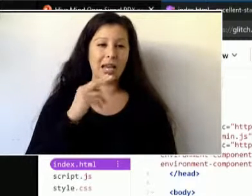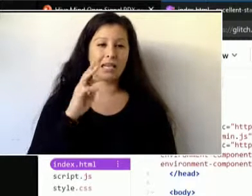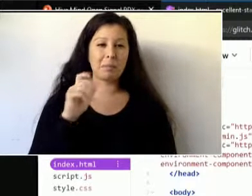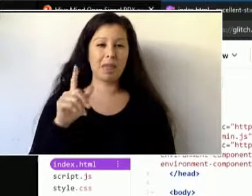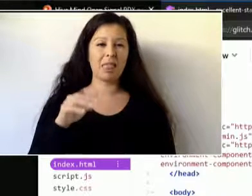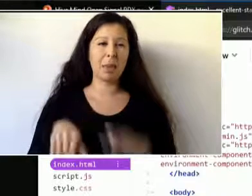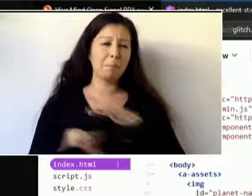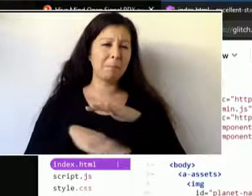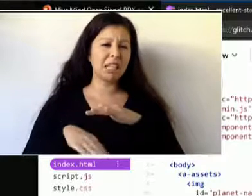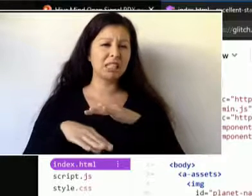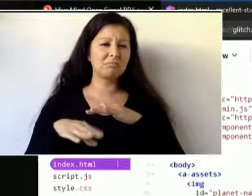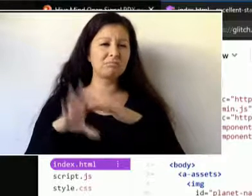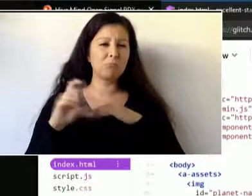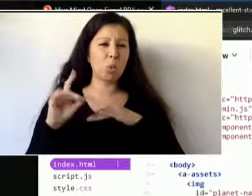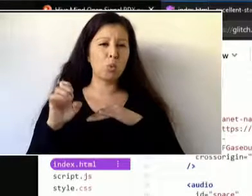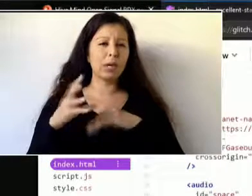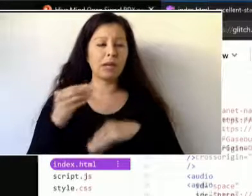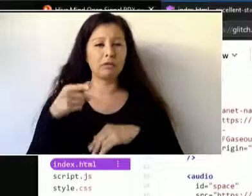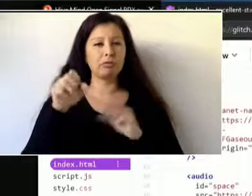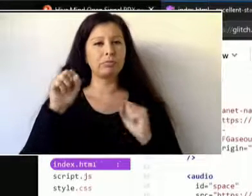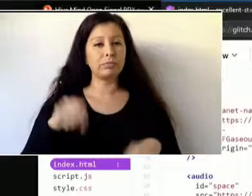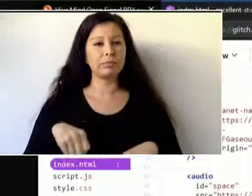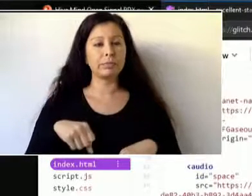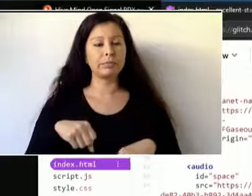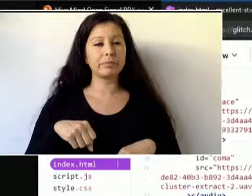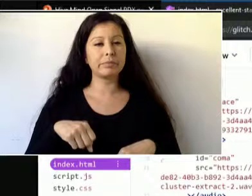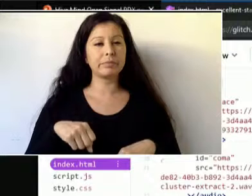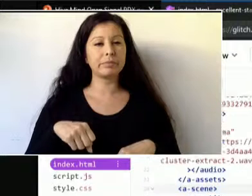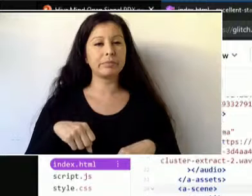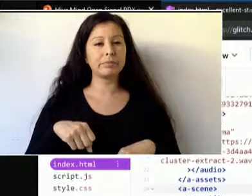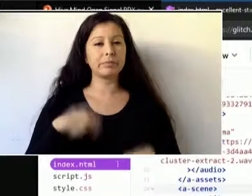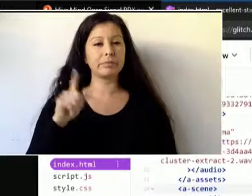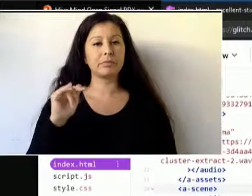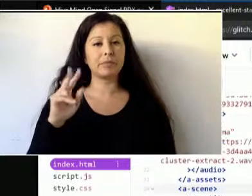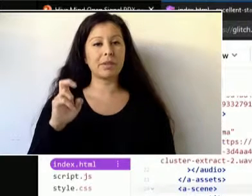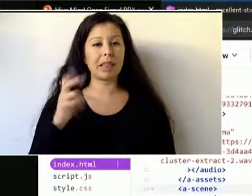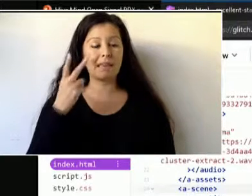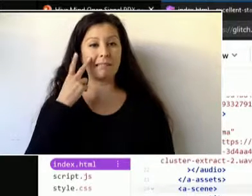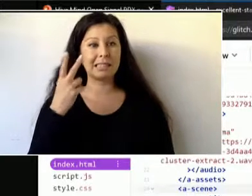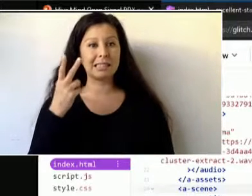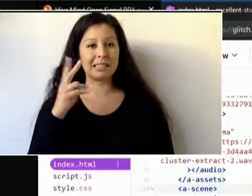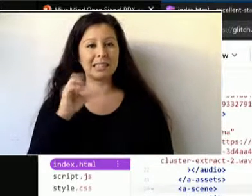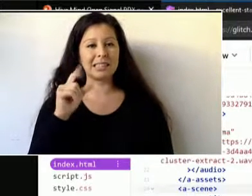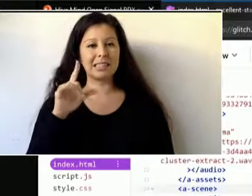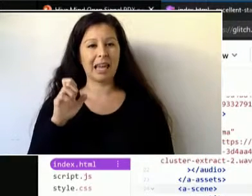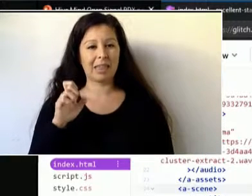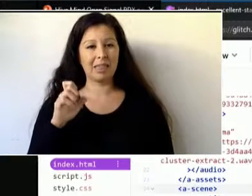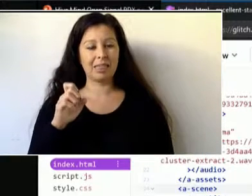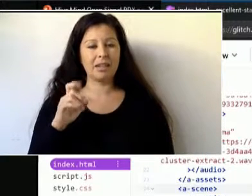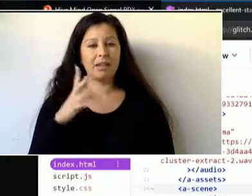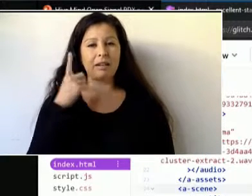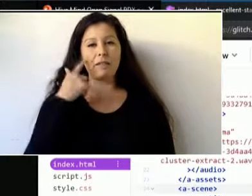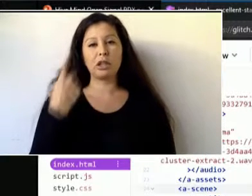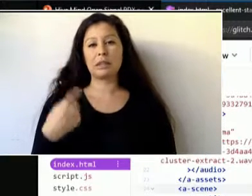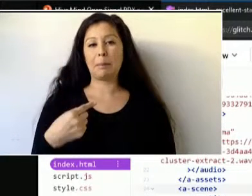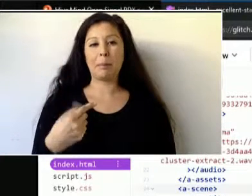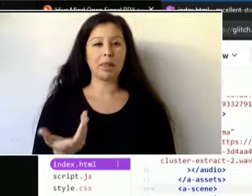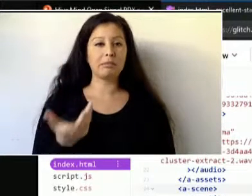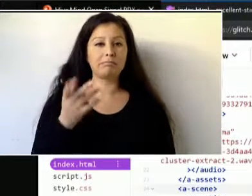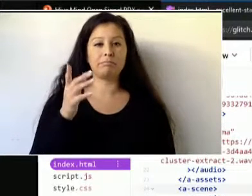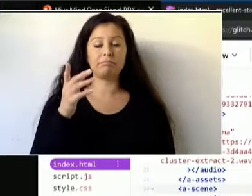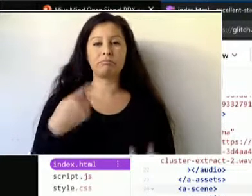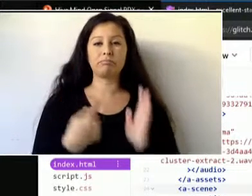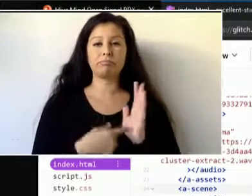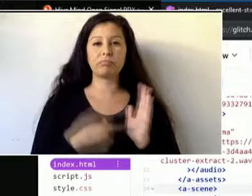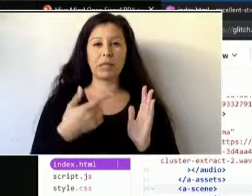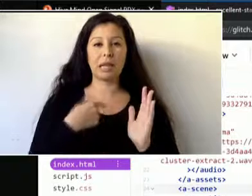basic HTML. And you can live see kind of the scale of things. For example, like, you know, these, I'm kind of in this